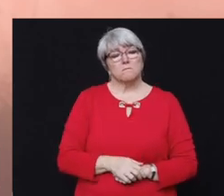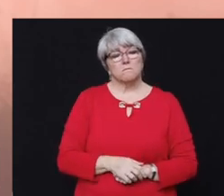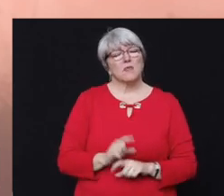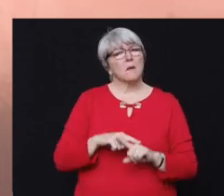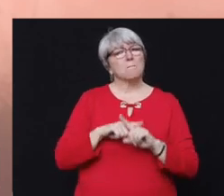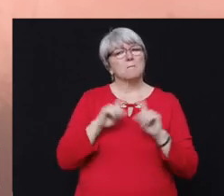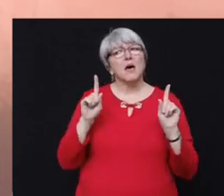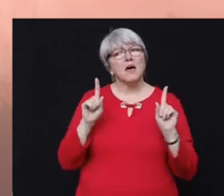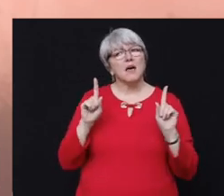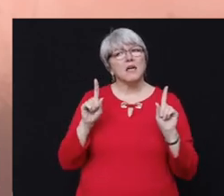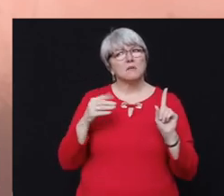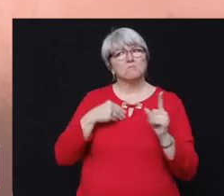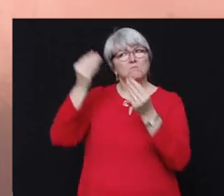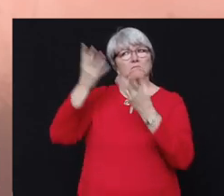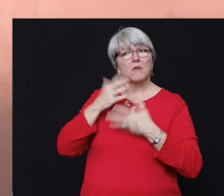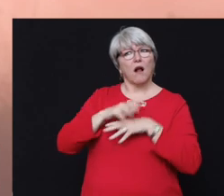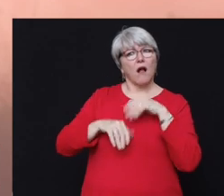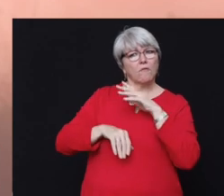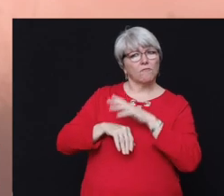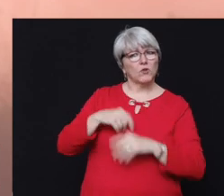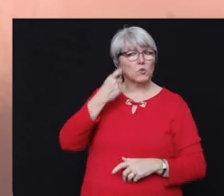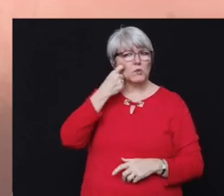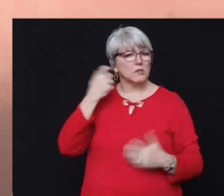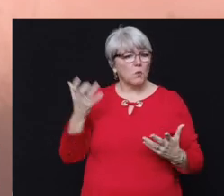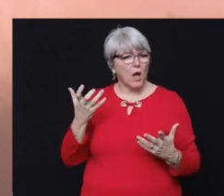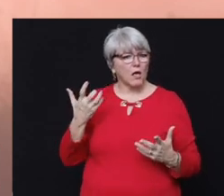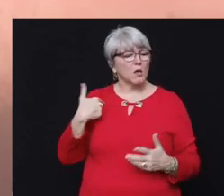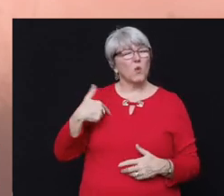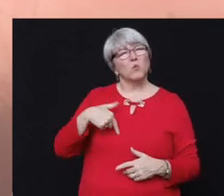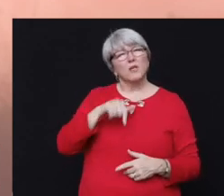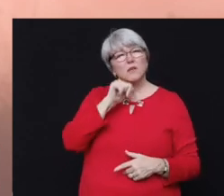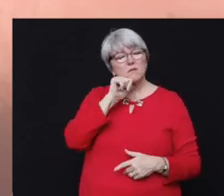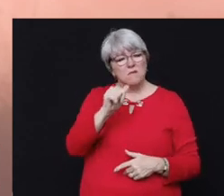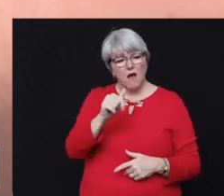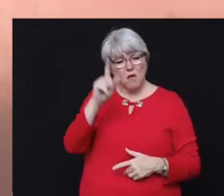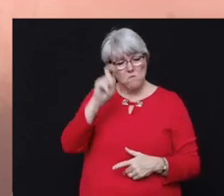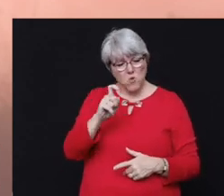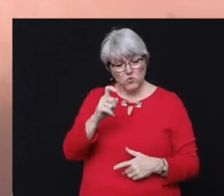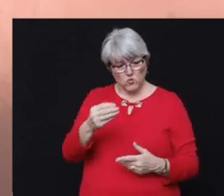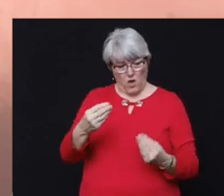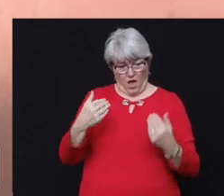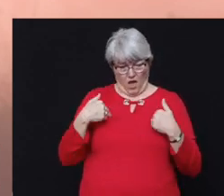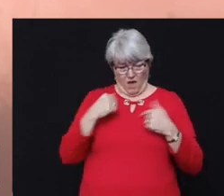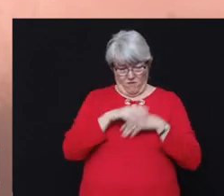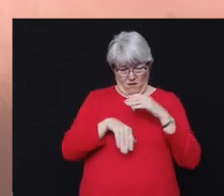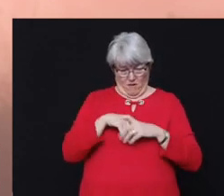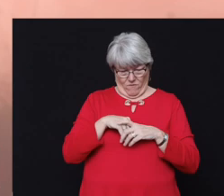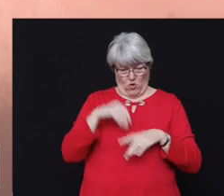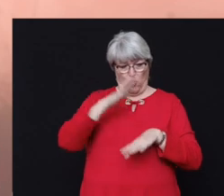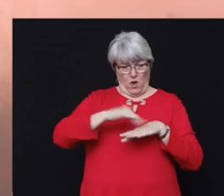But what has provided me comfort as of late is that we're not called to comfort. We're called to